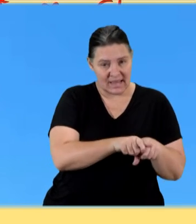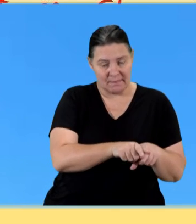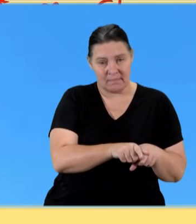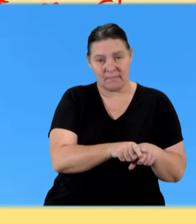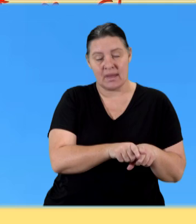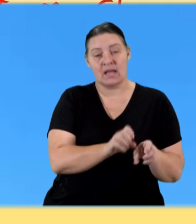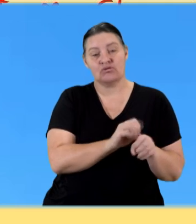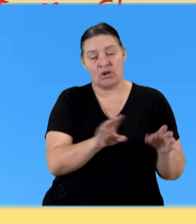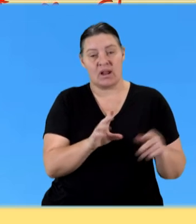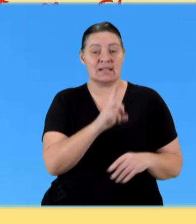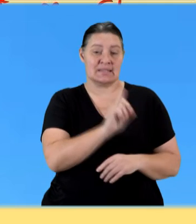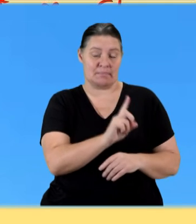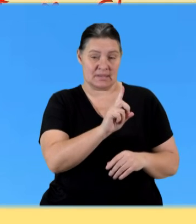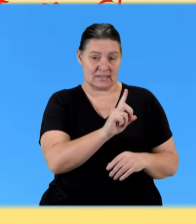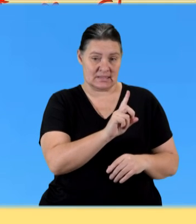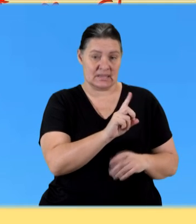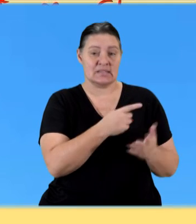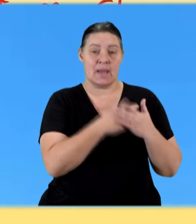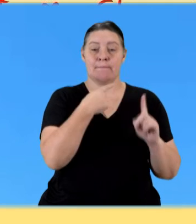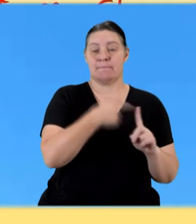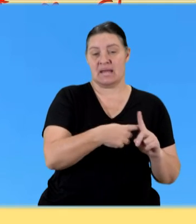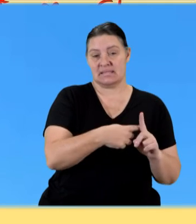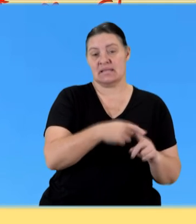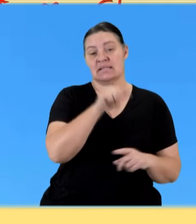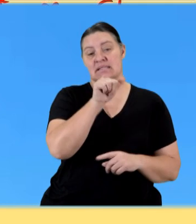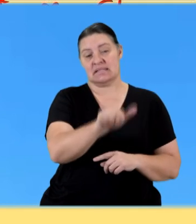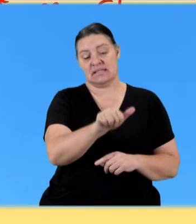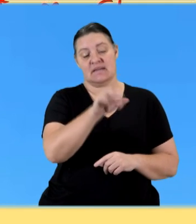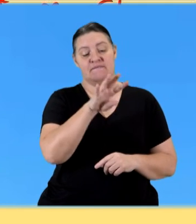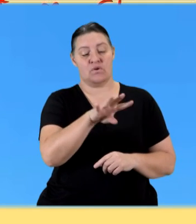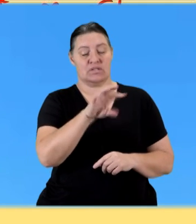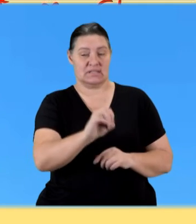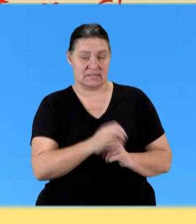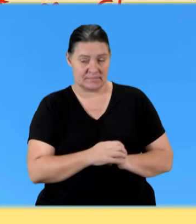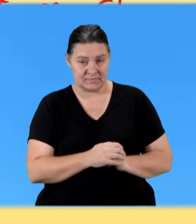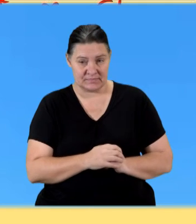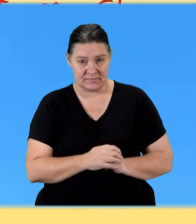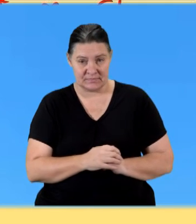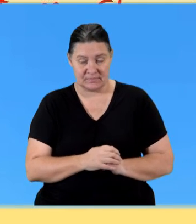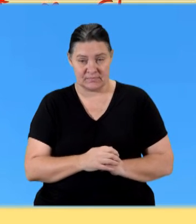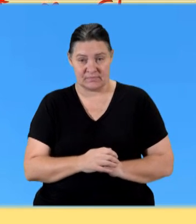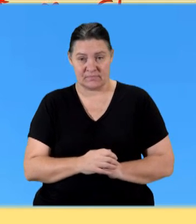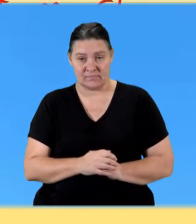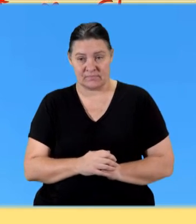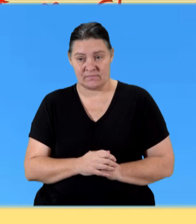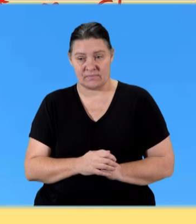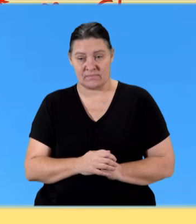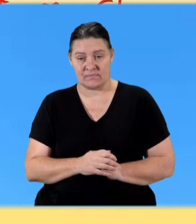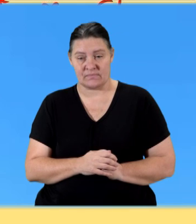my general debits. I would then say plus 640.